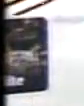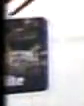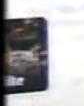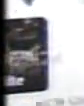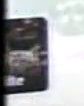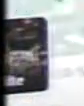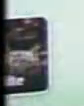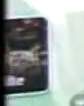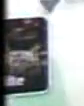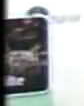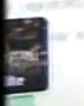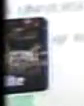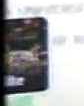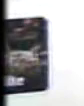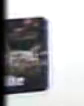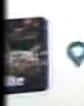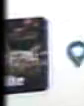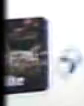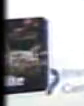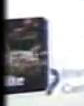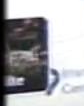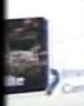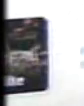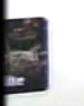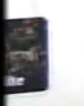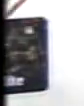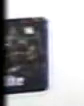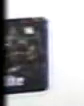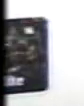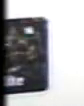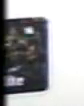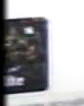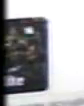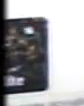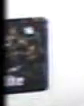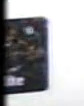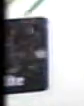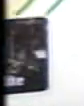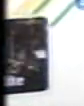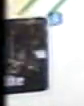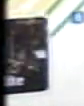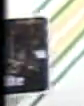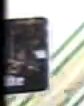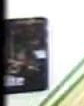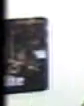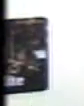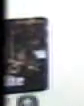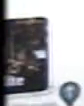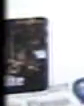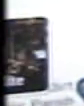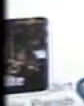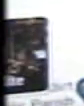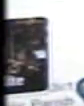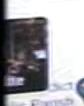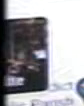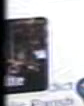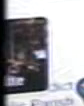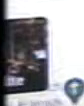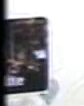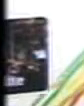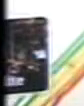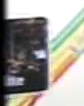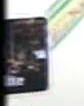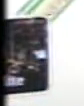to outer ring Thika overpass, and this is because of that kind of heavy traffic, especially around that section of Utalii College coming all the